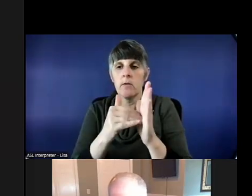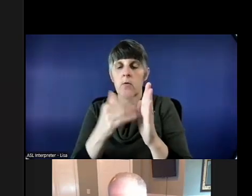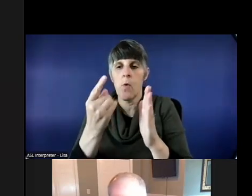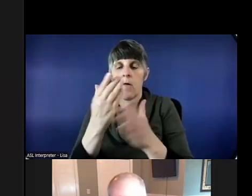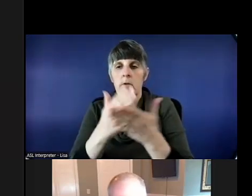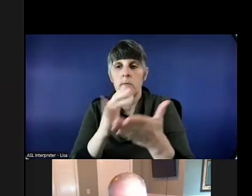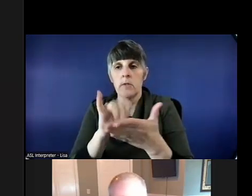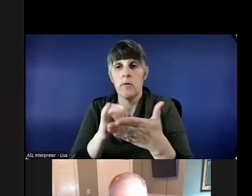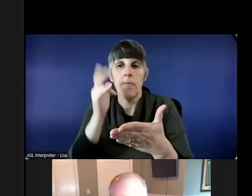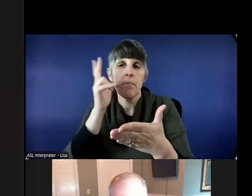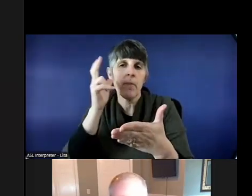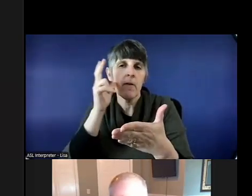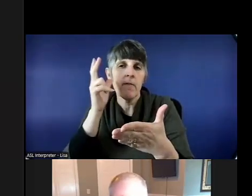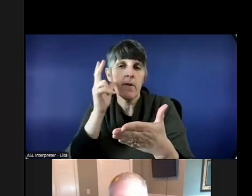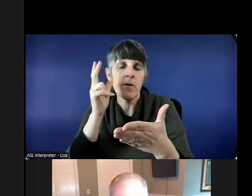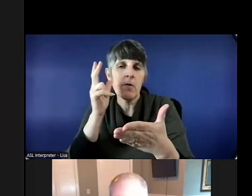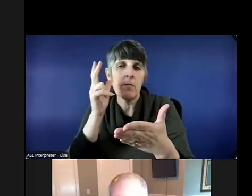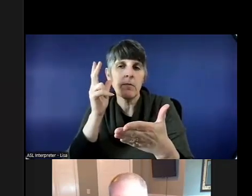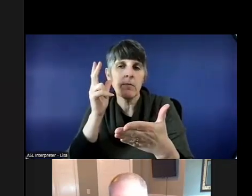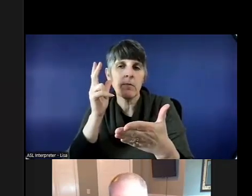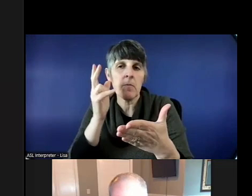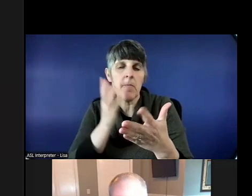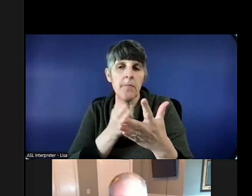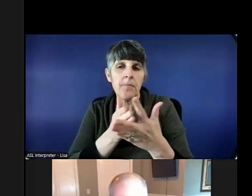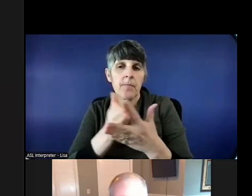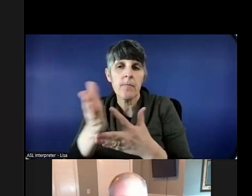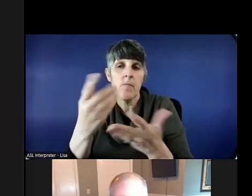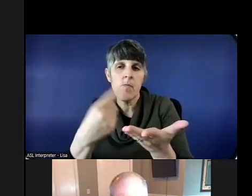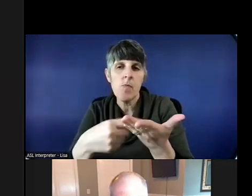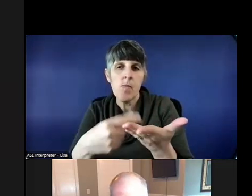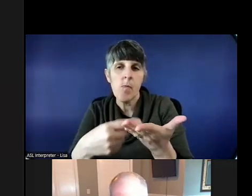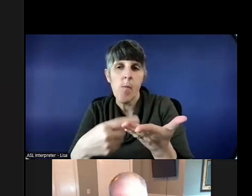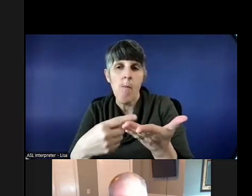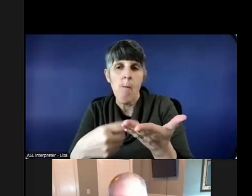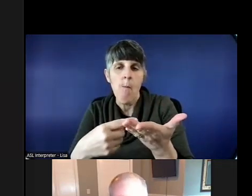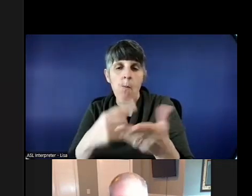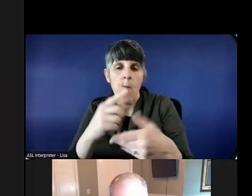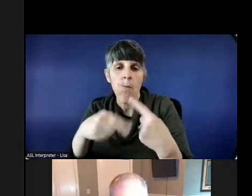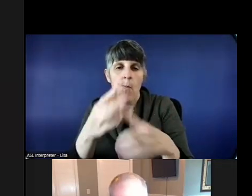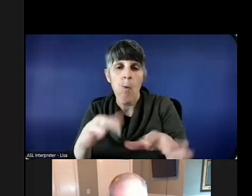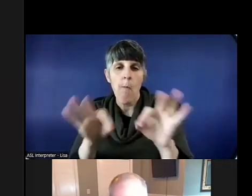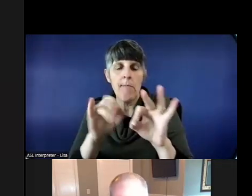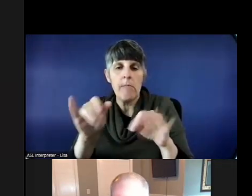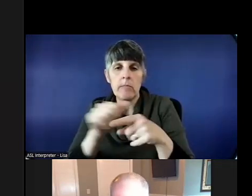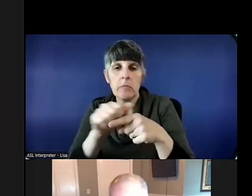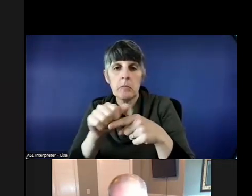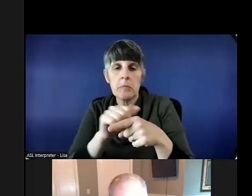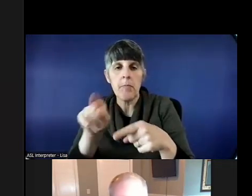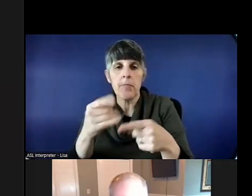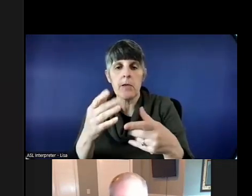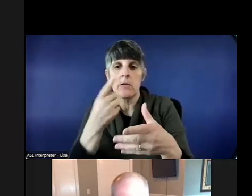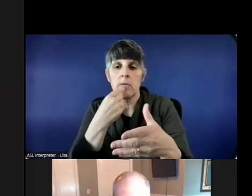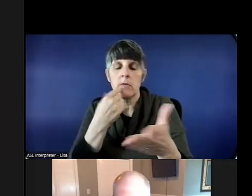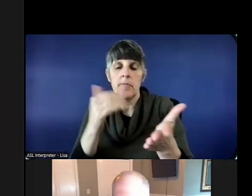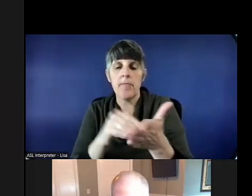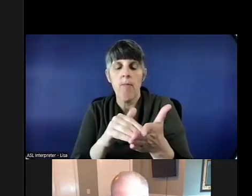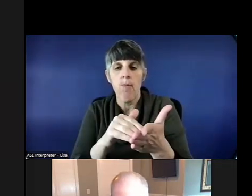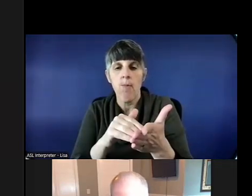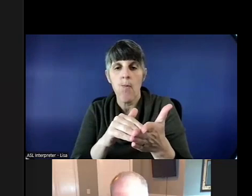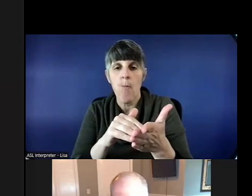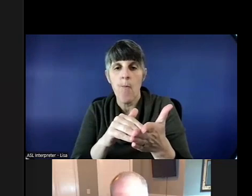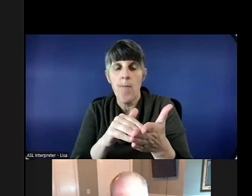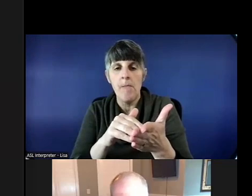pieces I've heard throughout the talks around the importance of training. And I just reiterate that